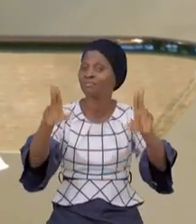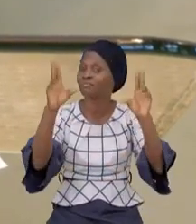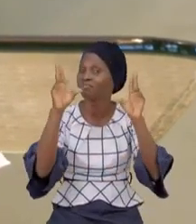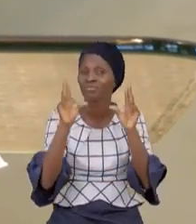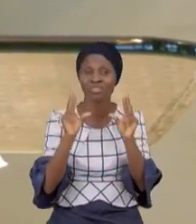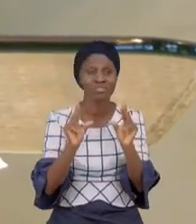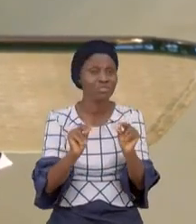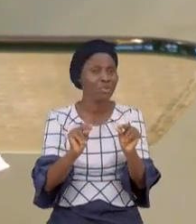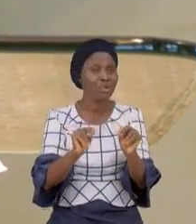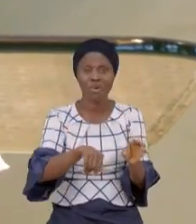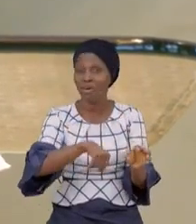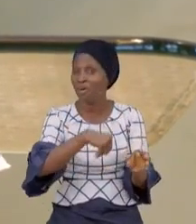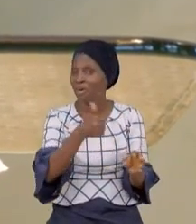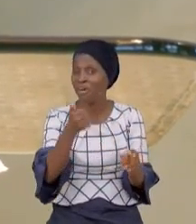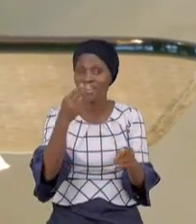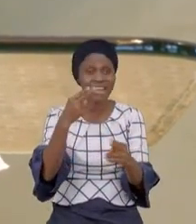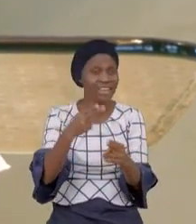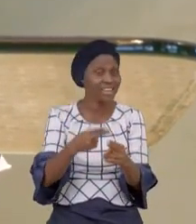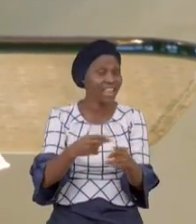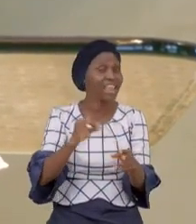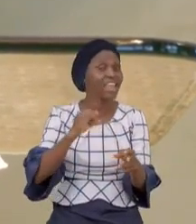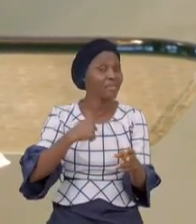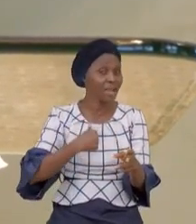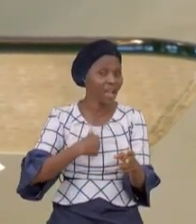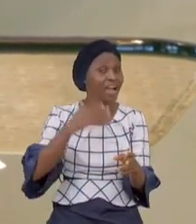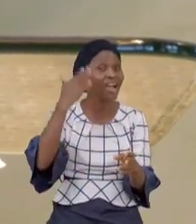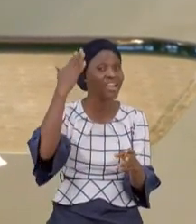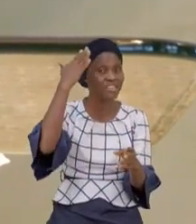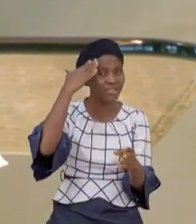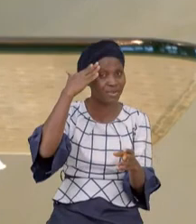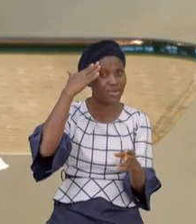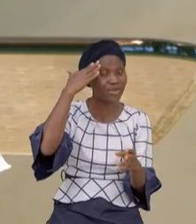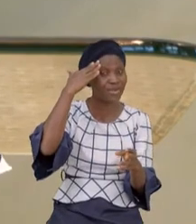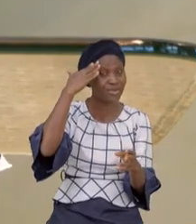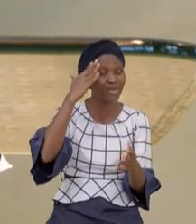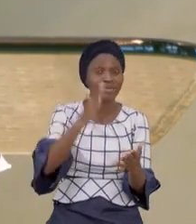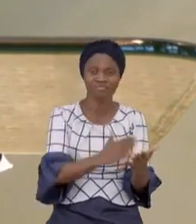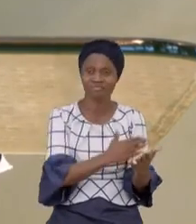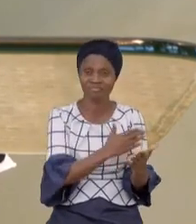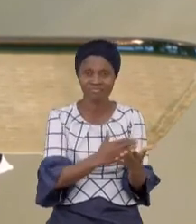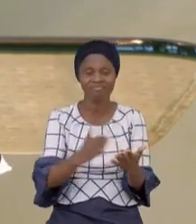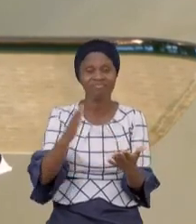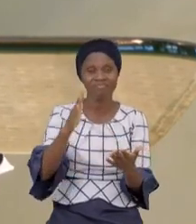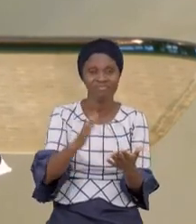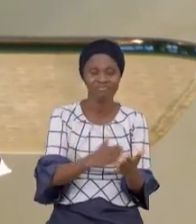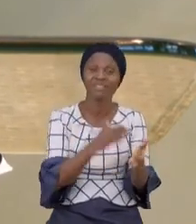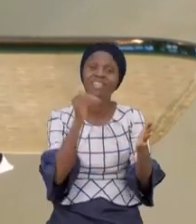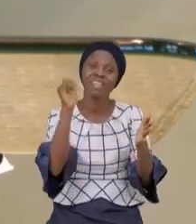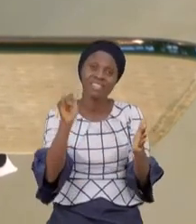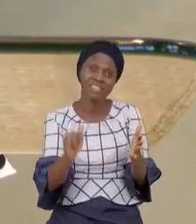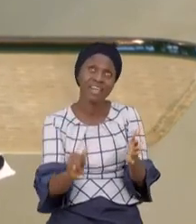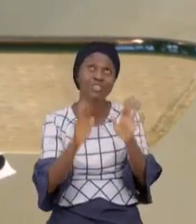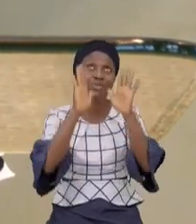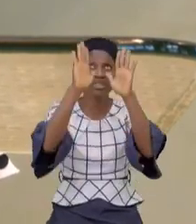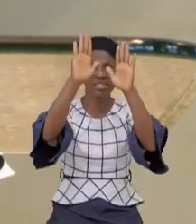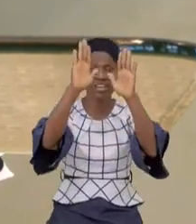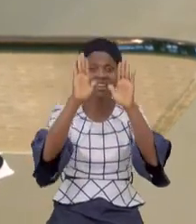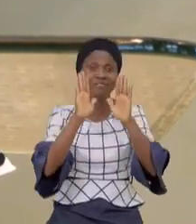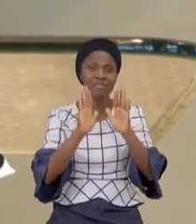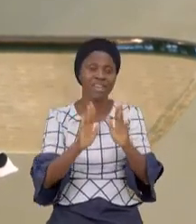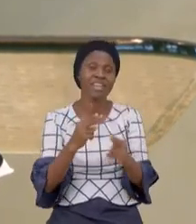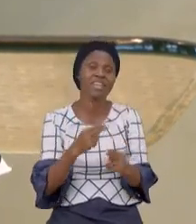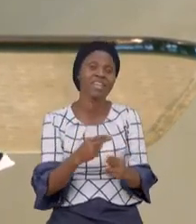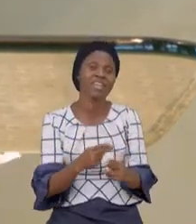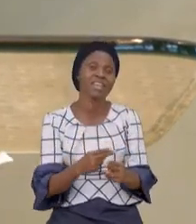Jesus. There is no other name I know, that wonderful name, that